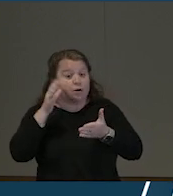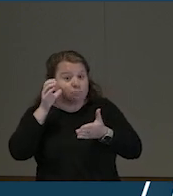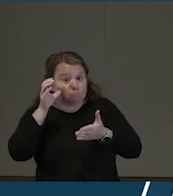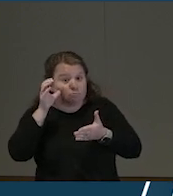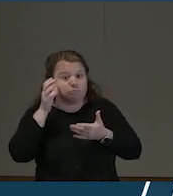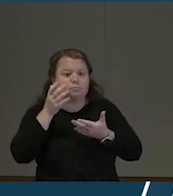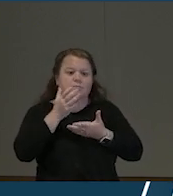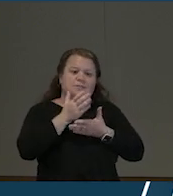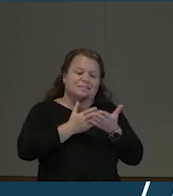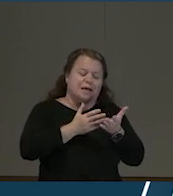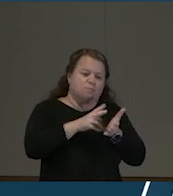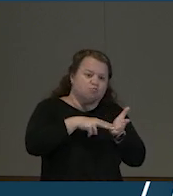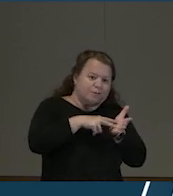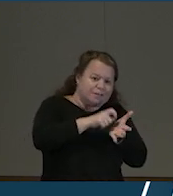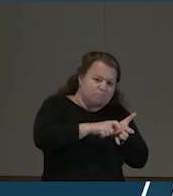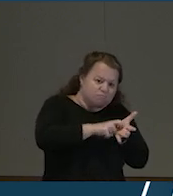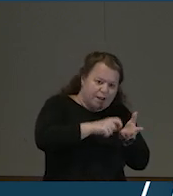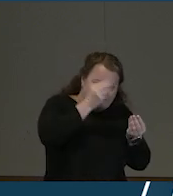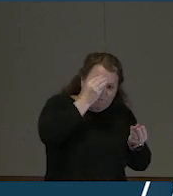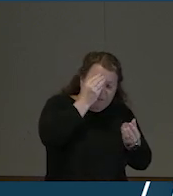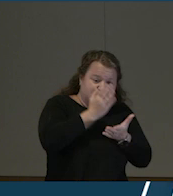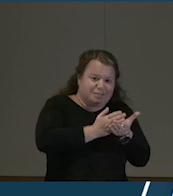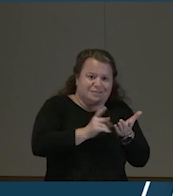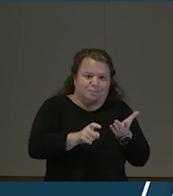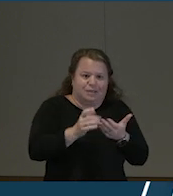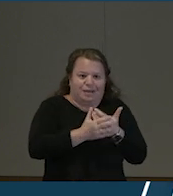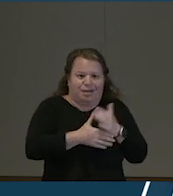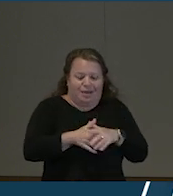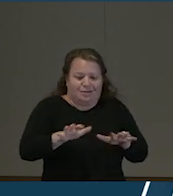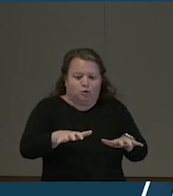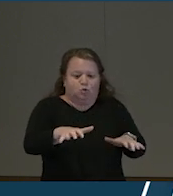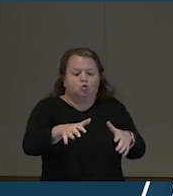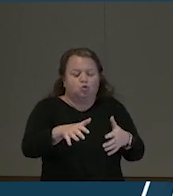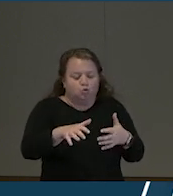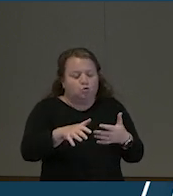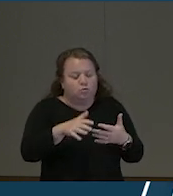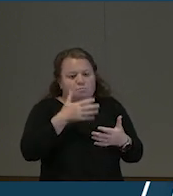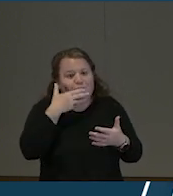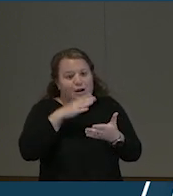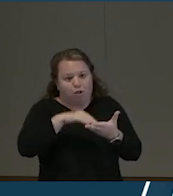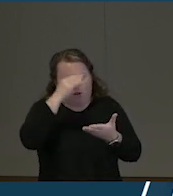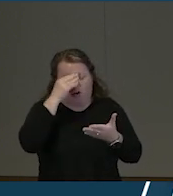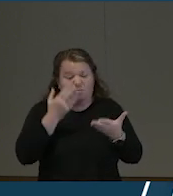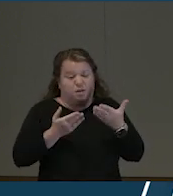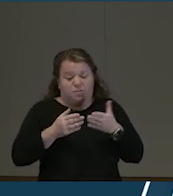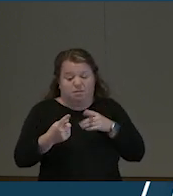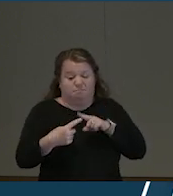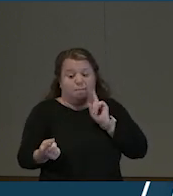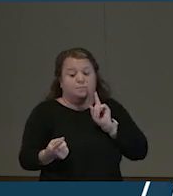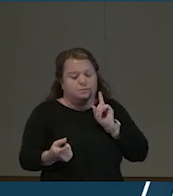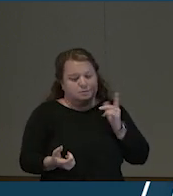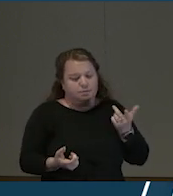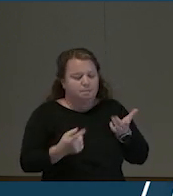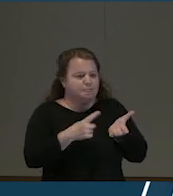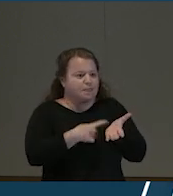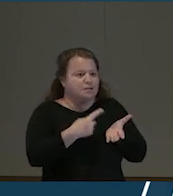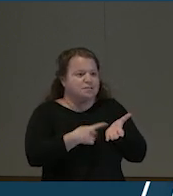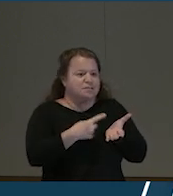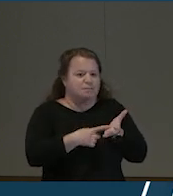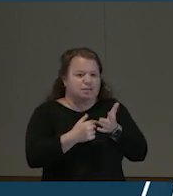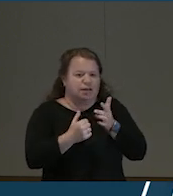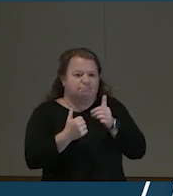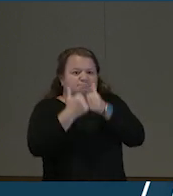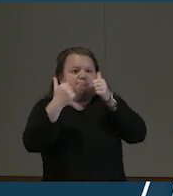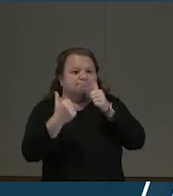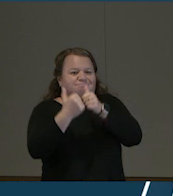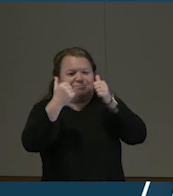write the information, some need hands-on. And you may be the complete opposite, and sometimes that's where we start butting heads because we're